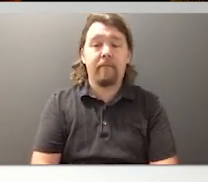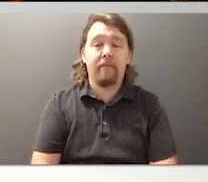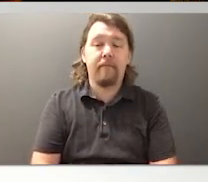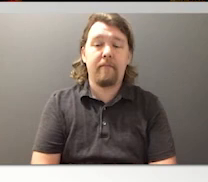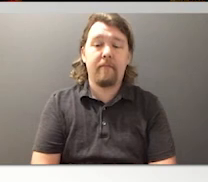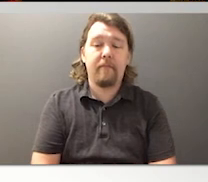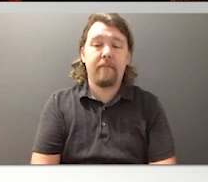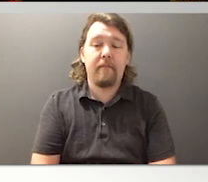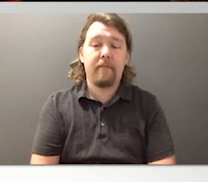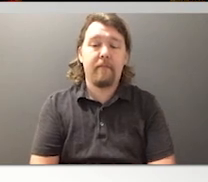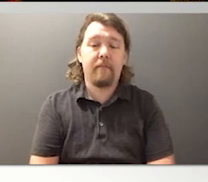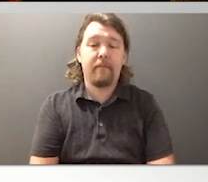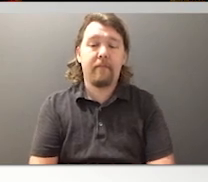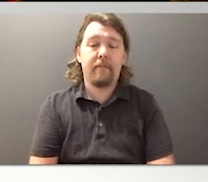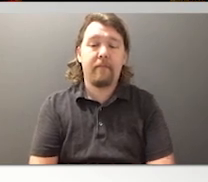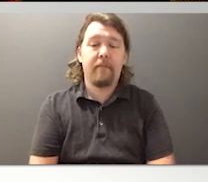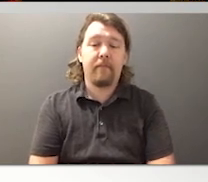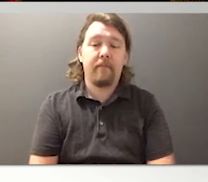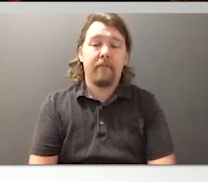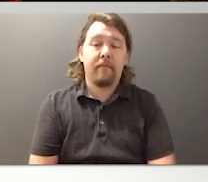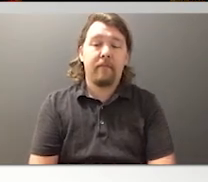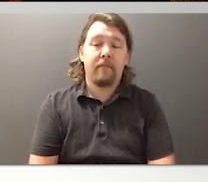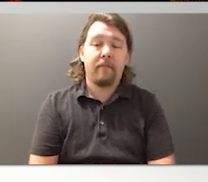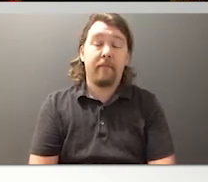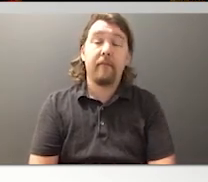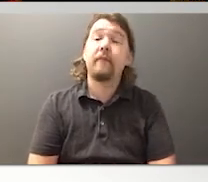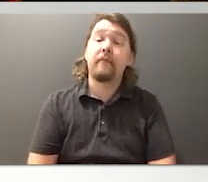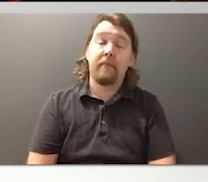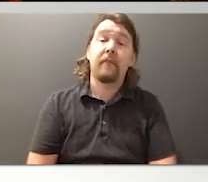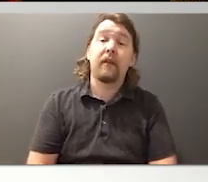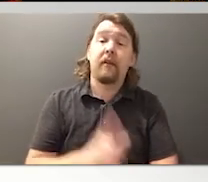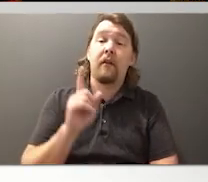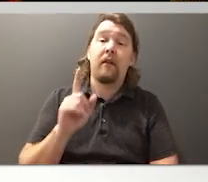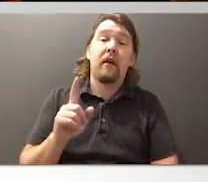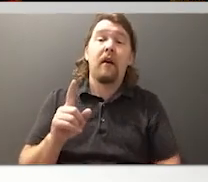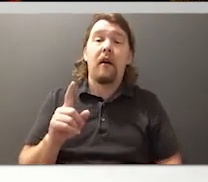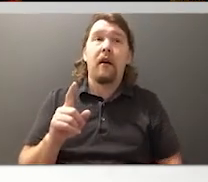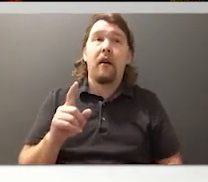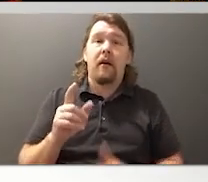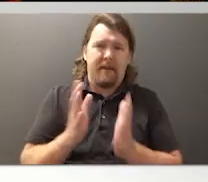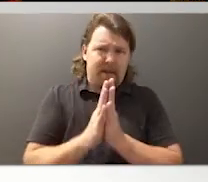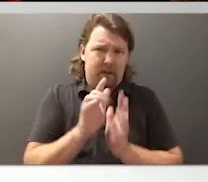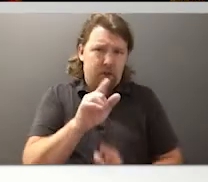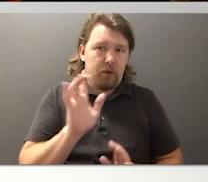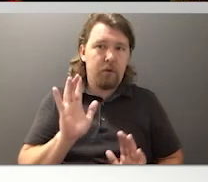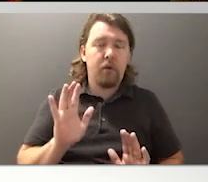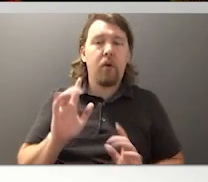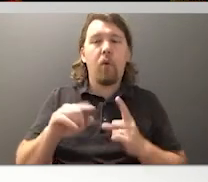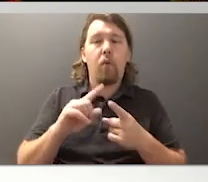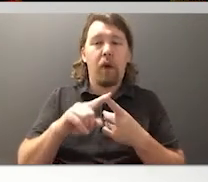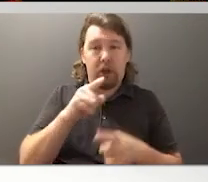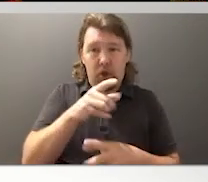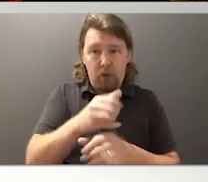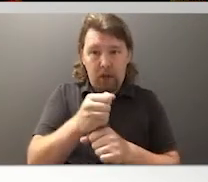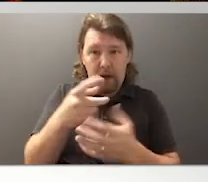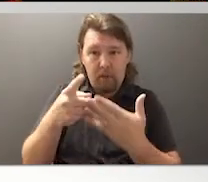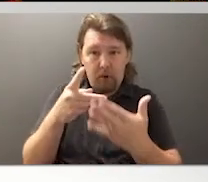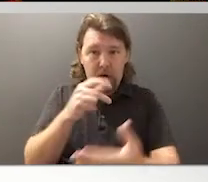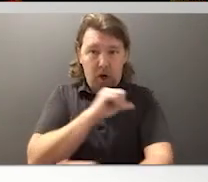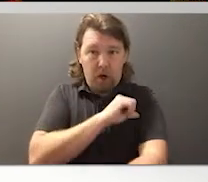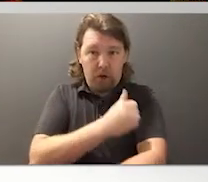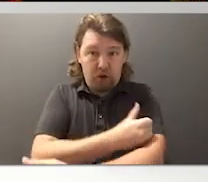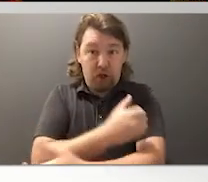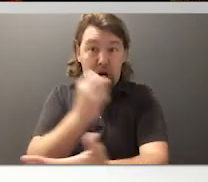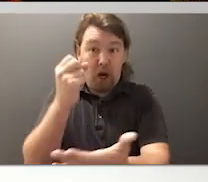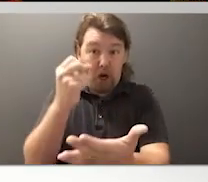that scholarship clearly does not carry. Then they're being denied as not a covered item. So let me ask